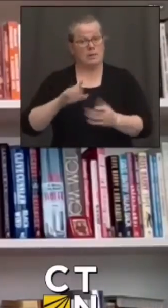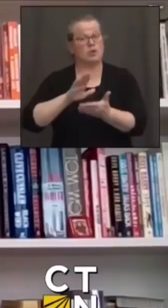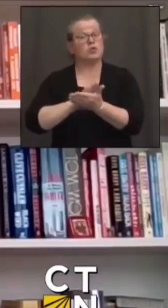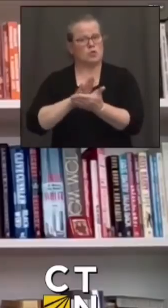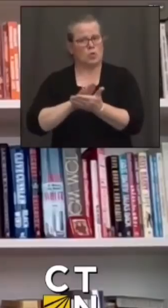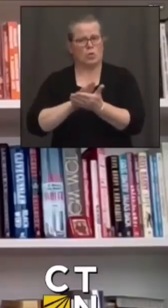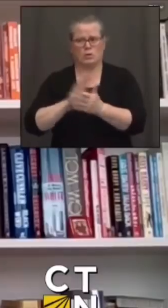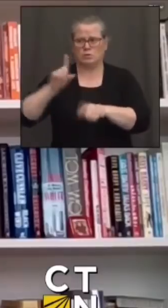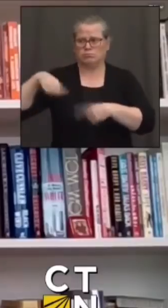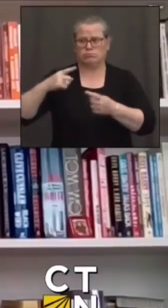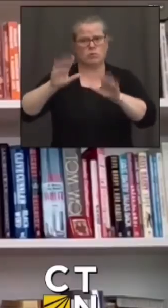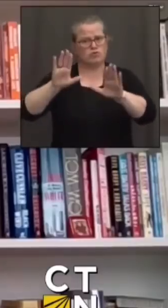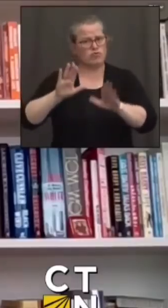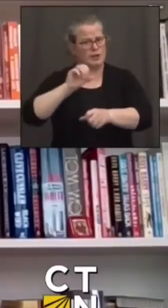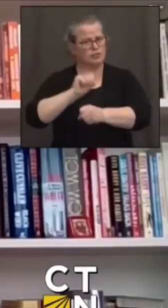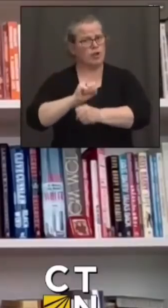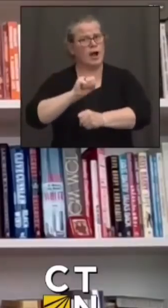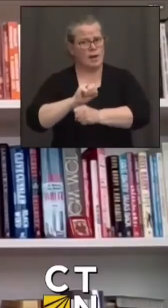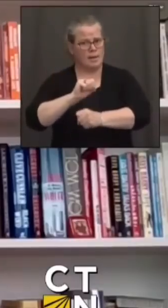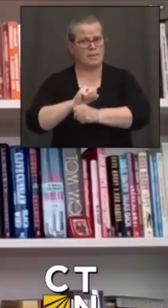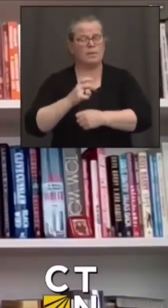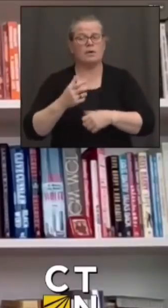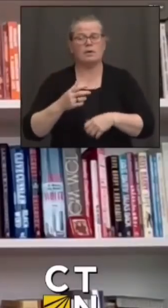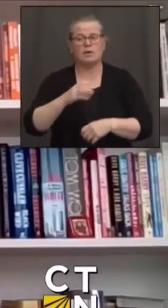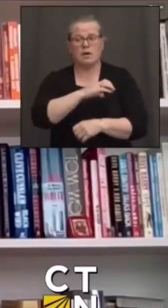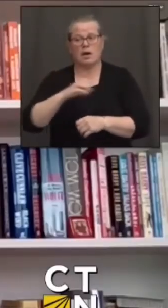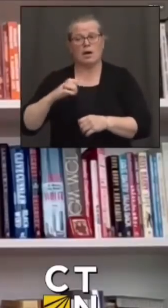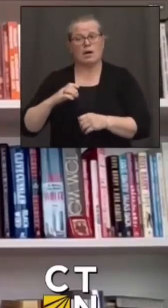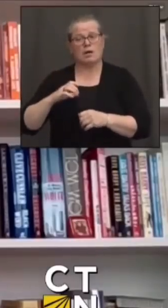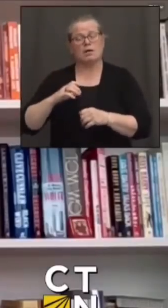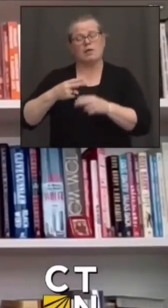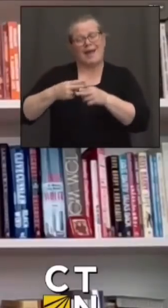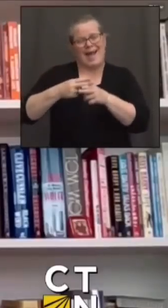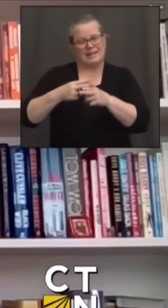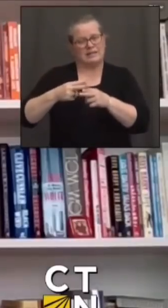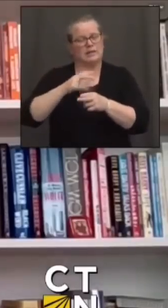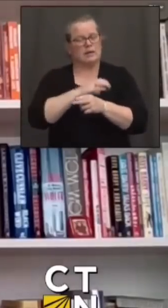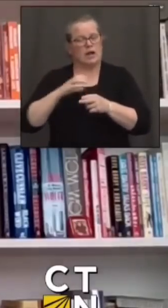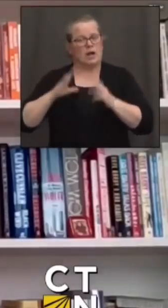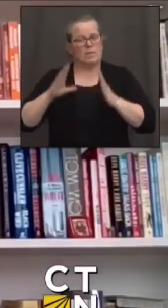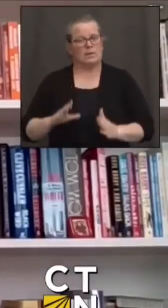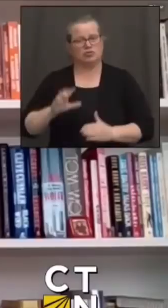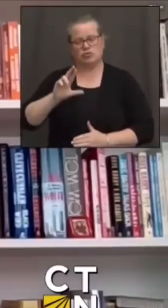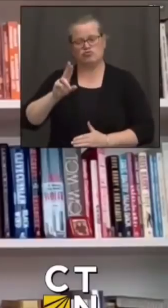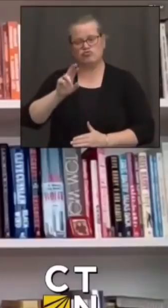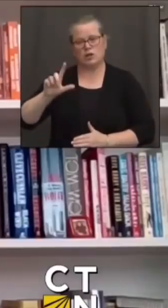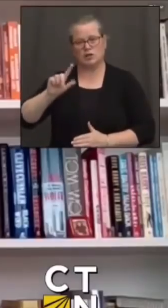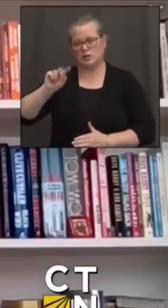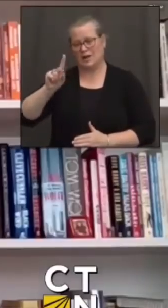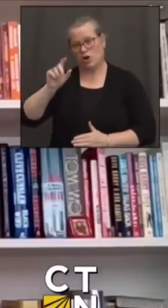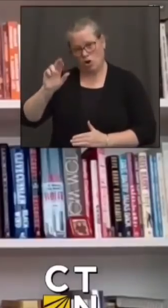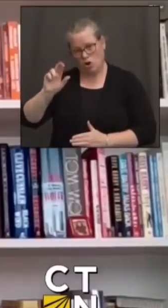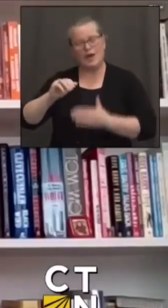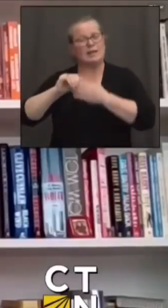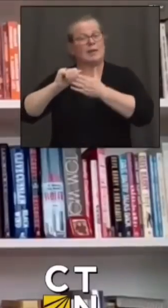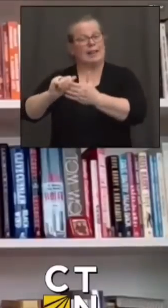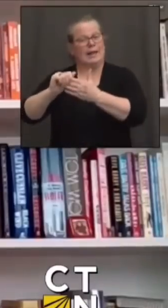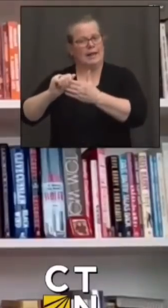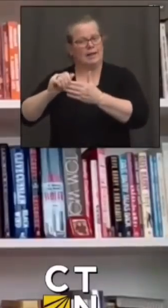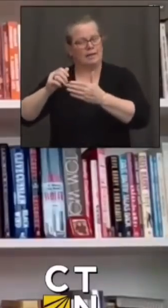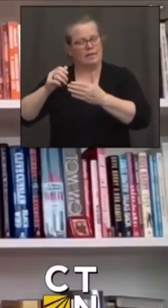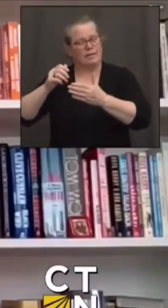doing a great job. Acting Commissioner Russell Tucker has been leading an effort called Finish Strong to make sure